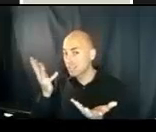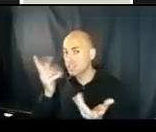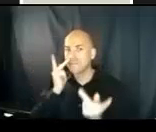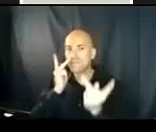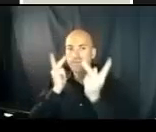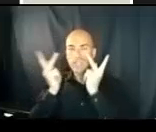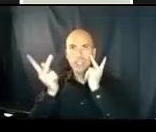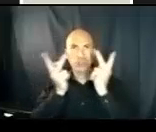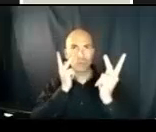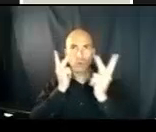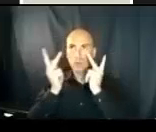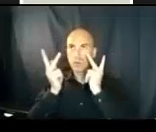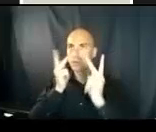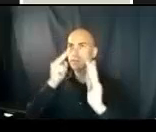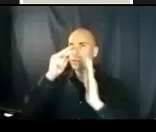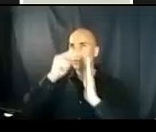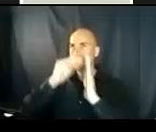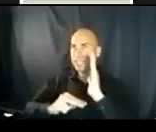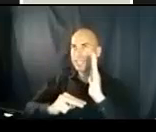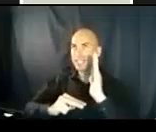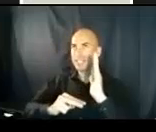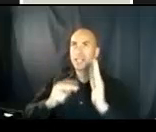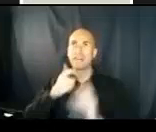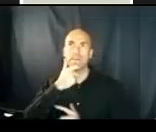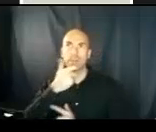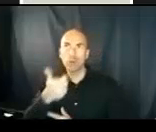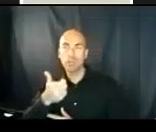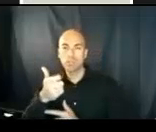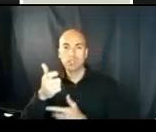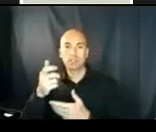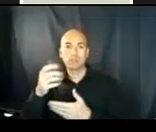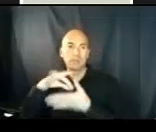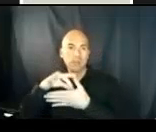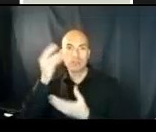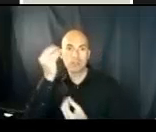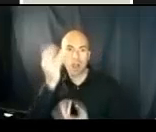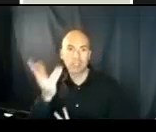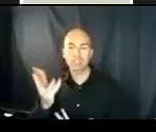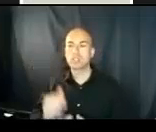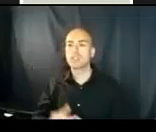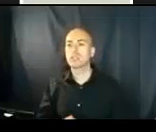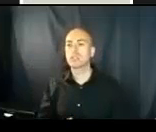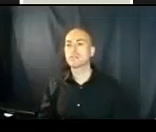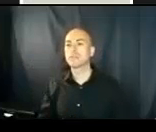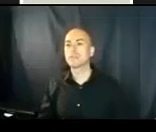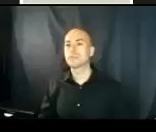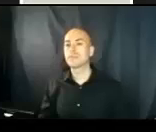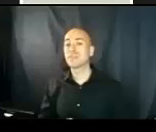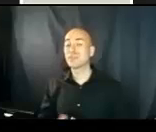going to be reading, viewing content. So definitely taking things